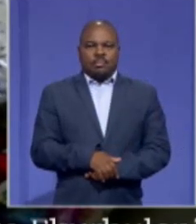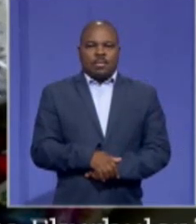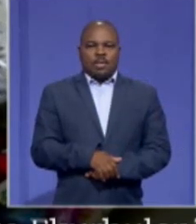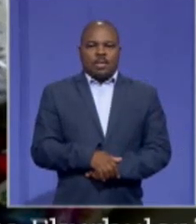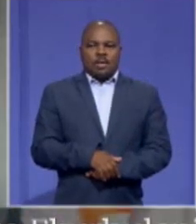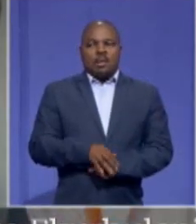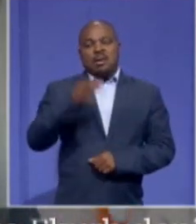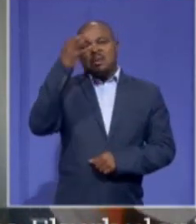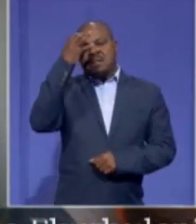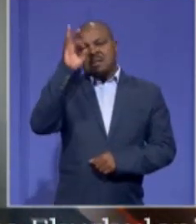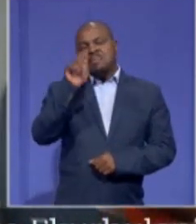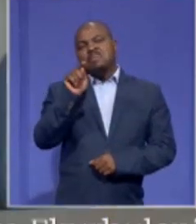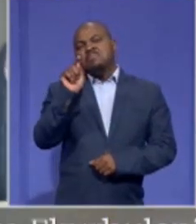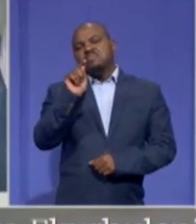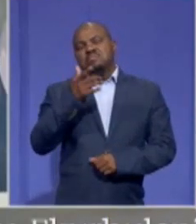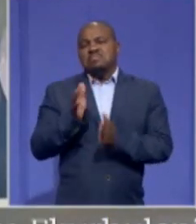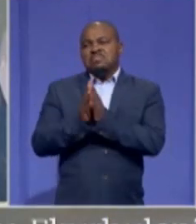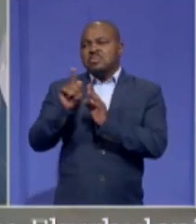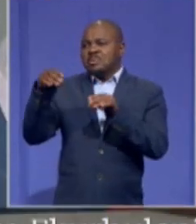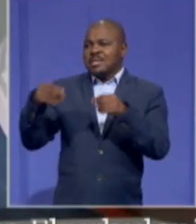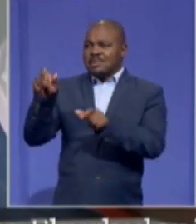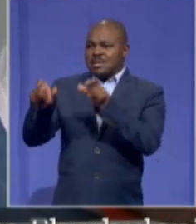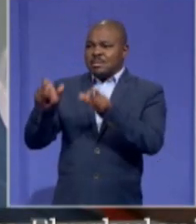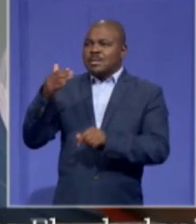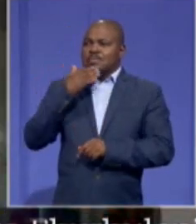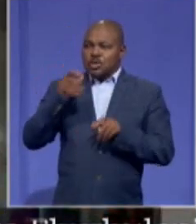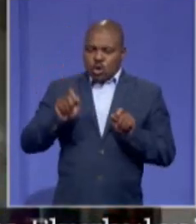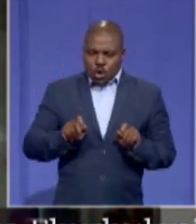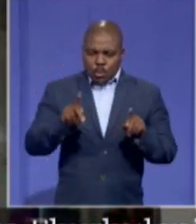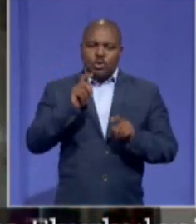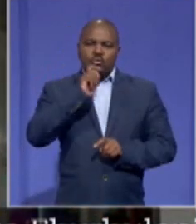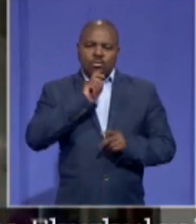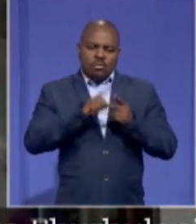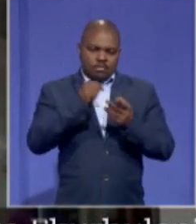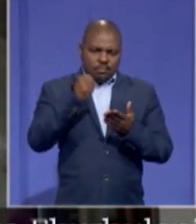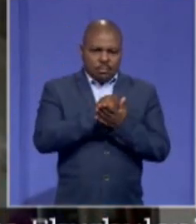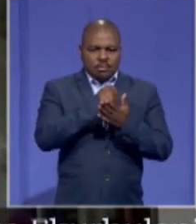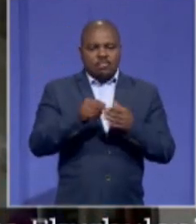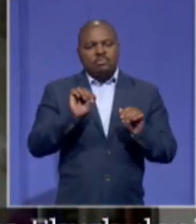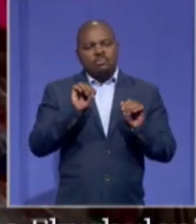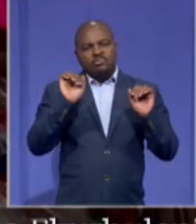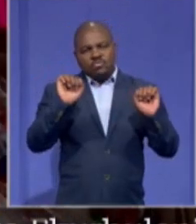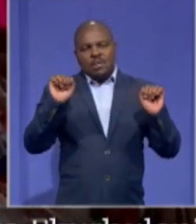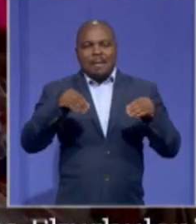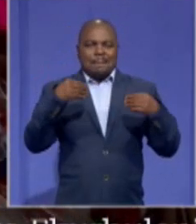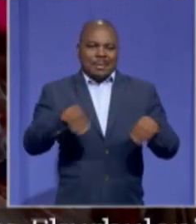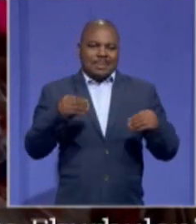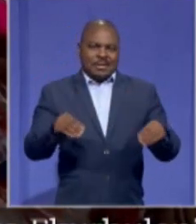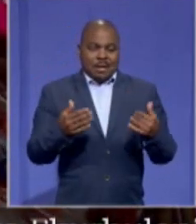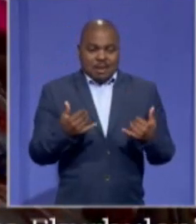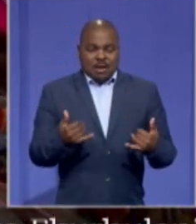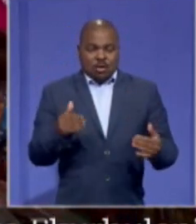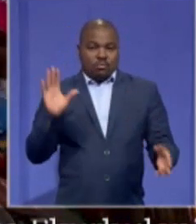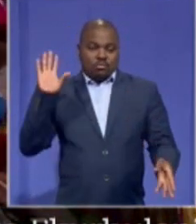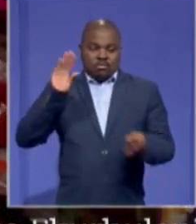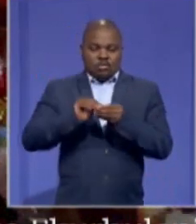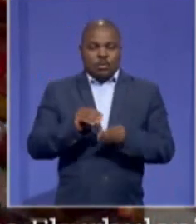Mmuso o ipileditse ho bahwebi ho sebedisa monyetla ona ho tswela pele le ho ngodisa mabenkele a bona. Ha jwale ke mabenkele